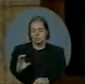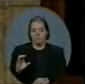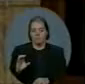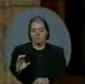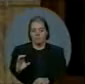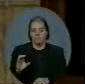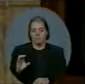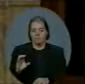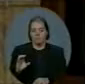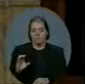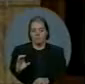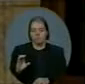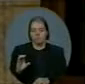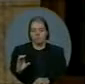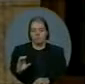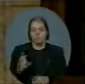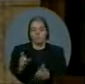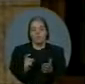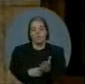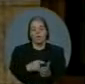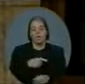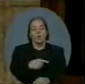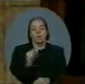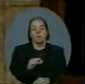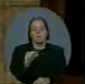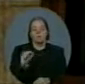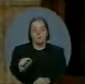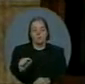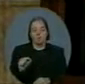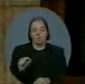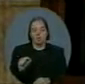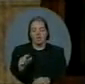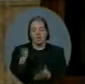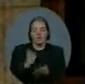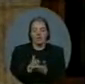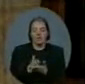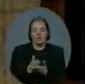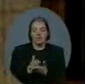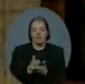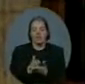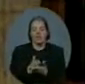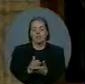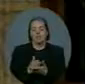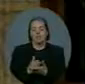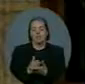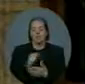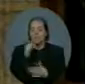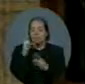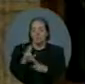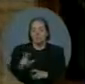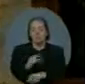stop defying the political and legal institutions of this country and admit that they broke the election financing laws of